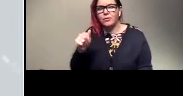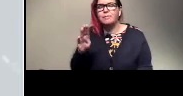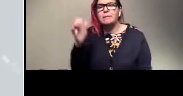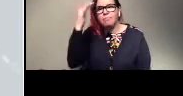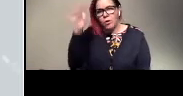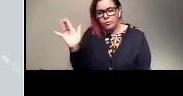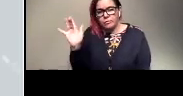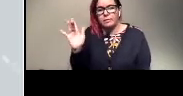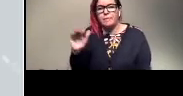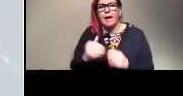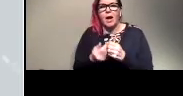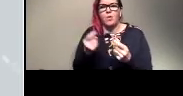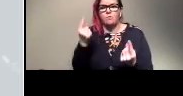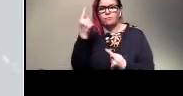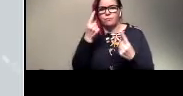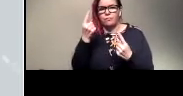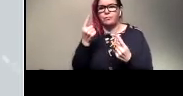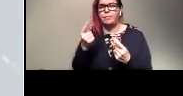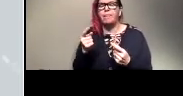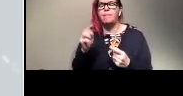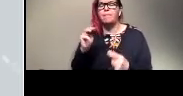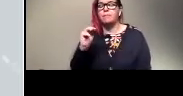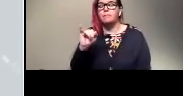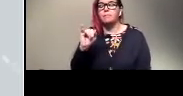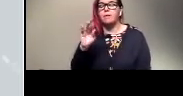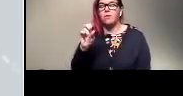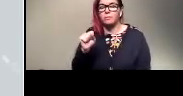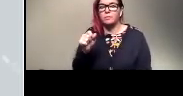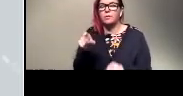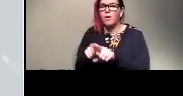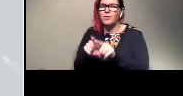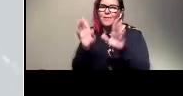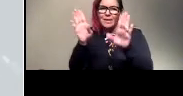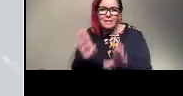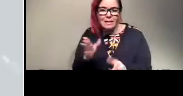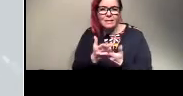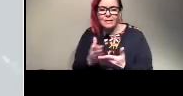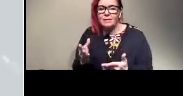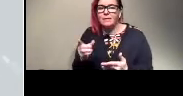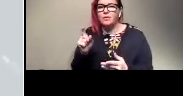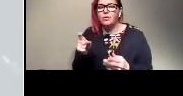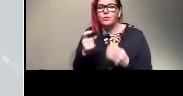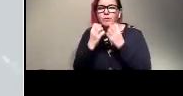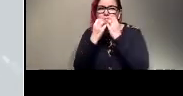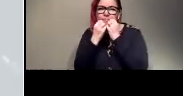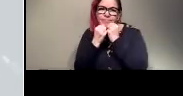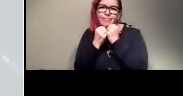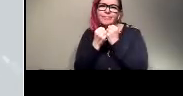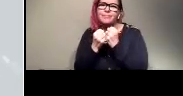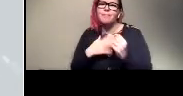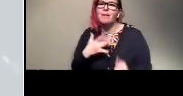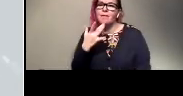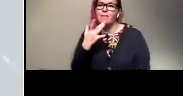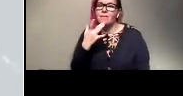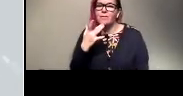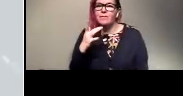how we think about them, but microbes are also fantastic things, and you should embrace them. And my favorite microbe is Bacillus